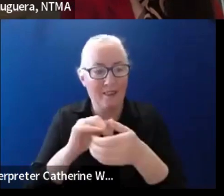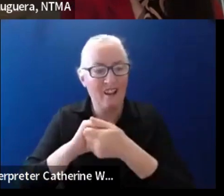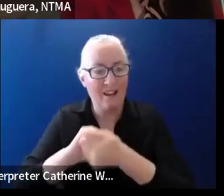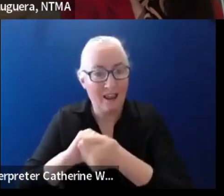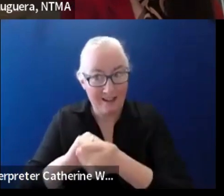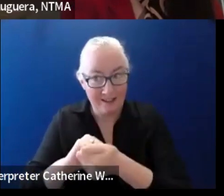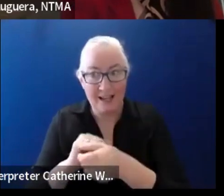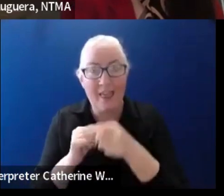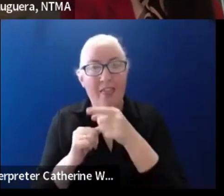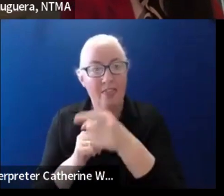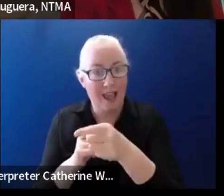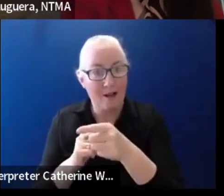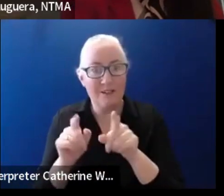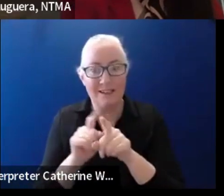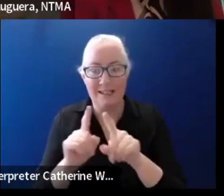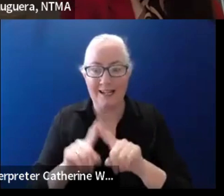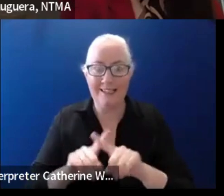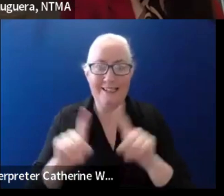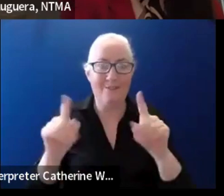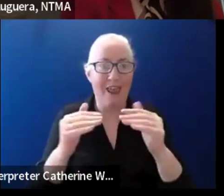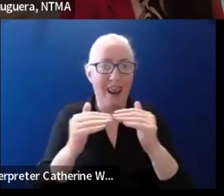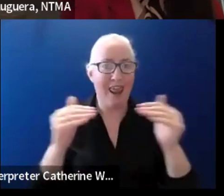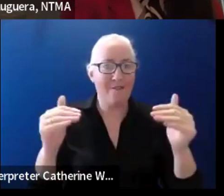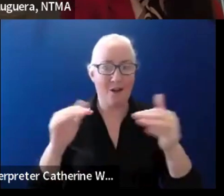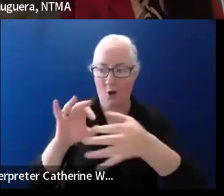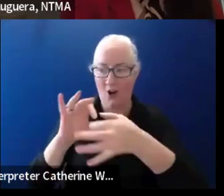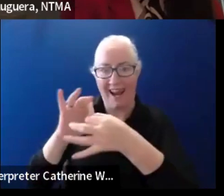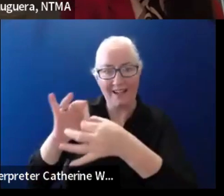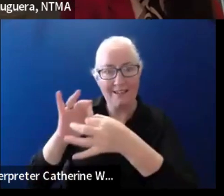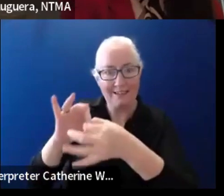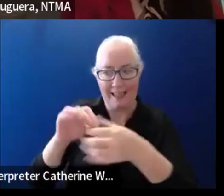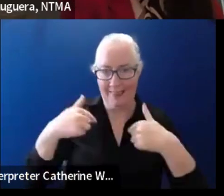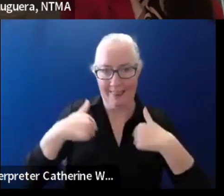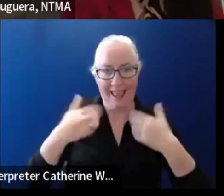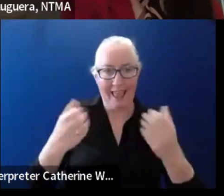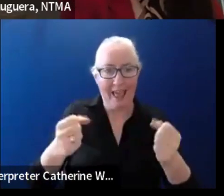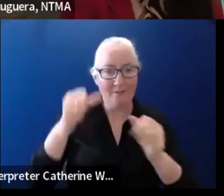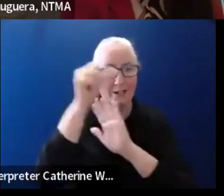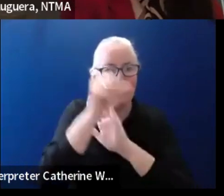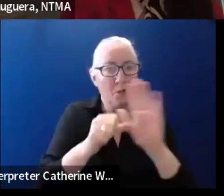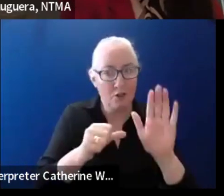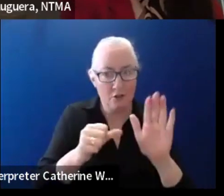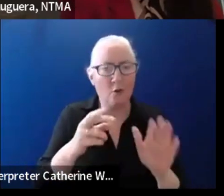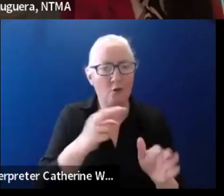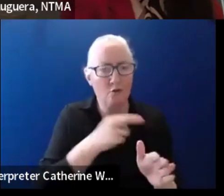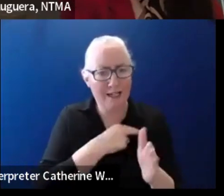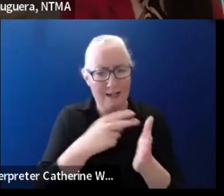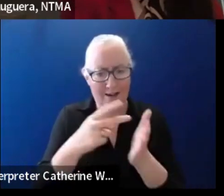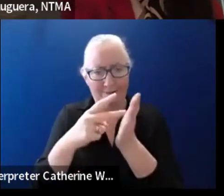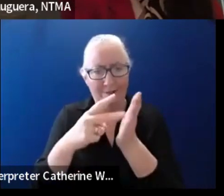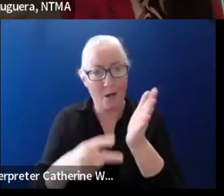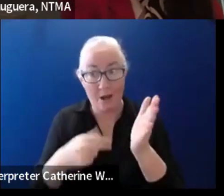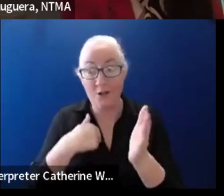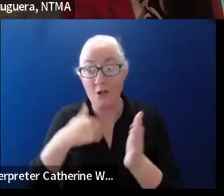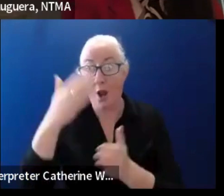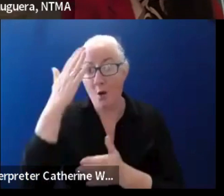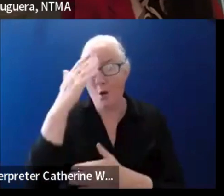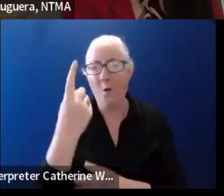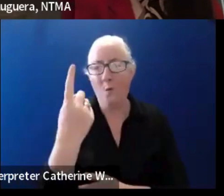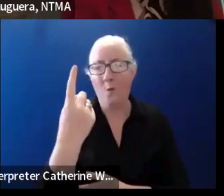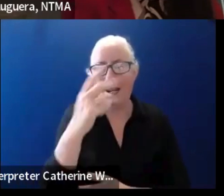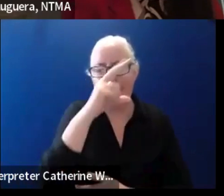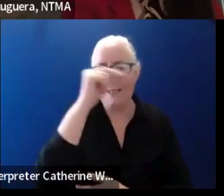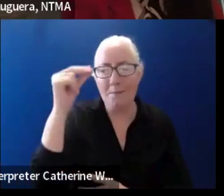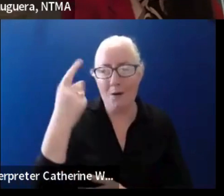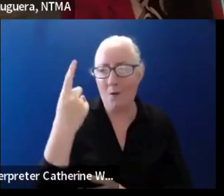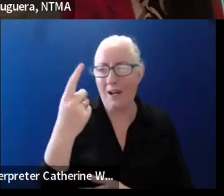And it was a whole new level of connection that they were experiencing and really valued. And I know, for instance, we had one colleague